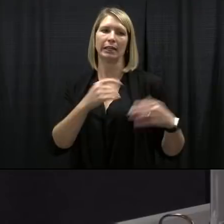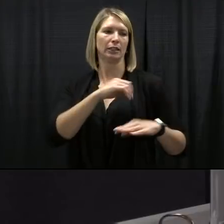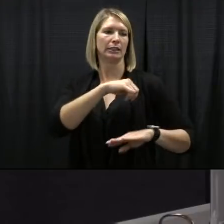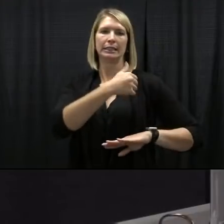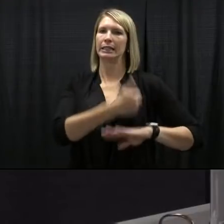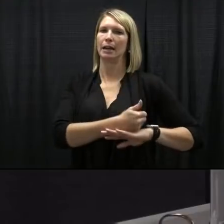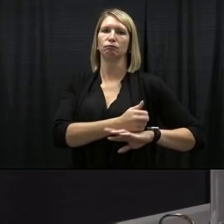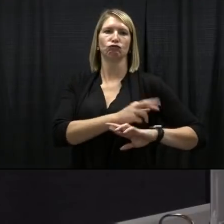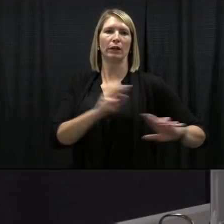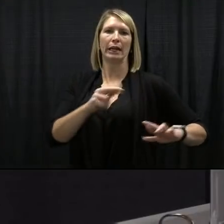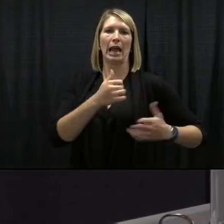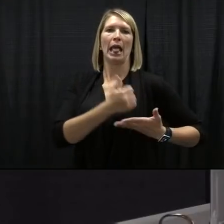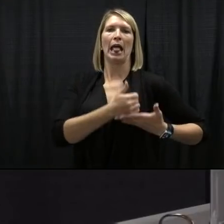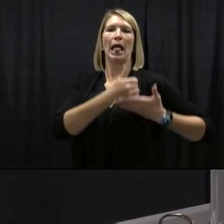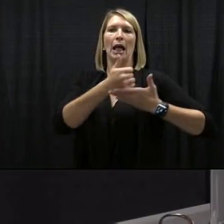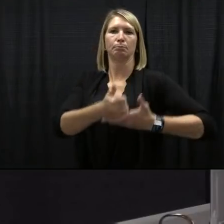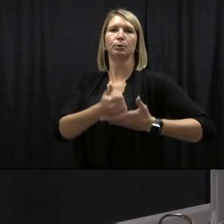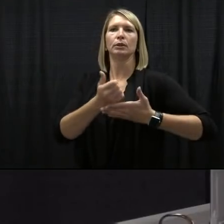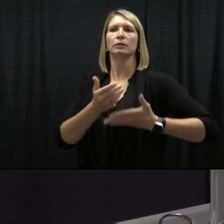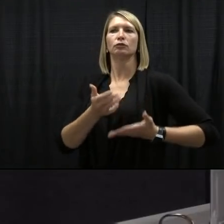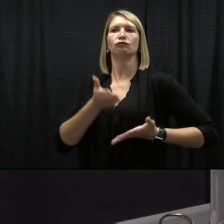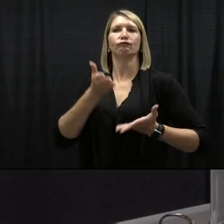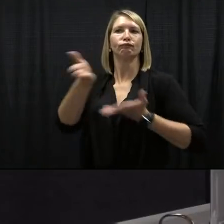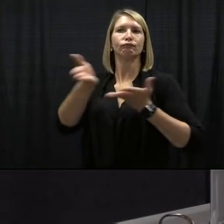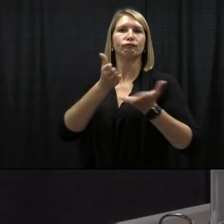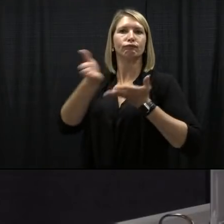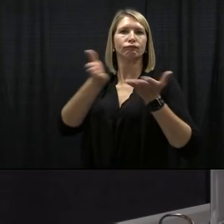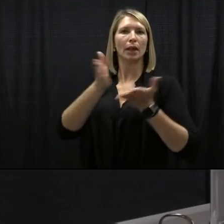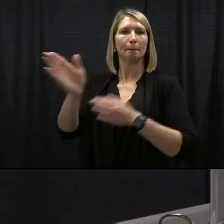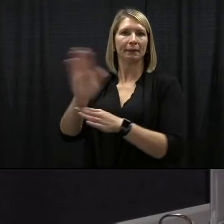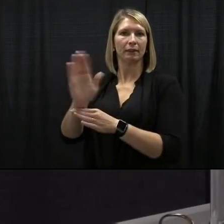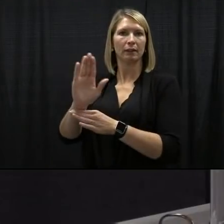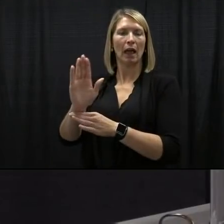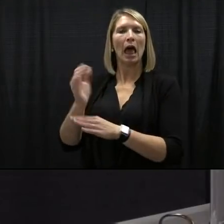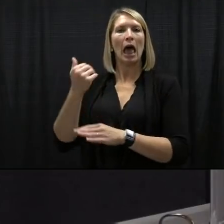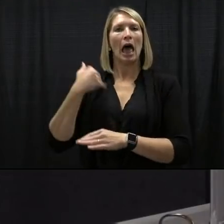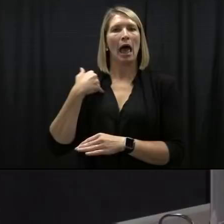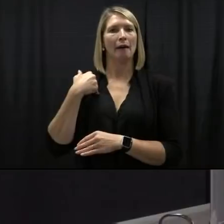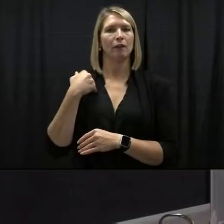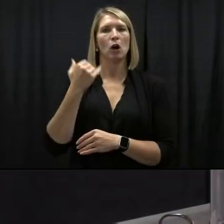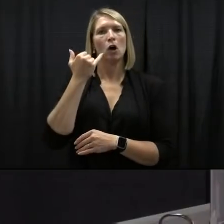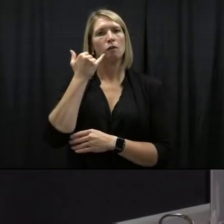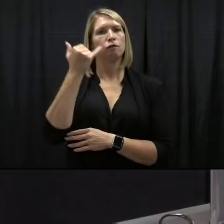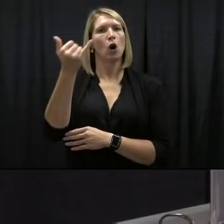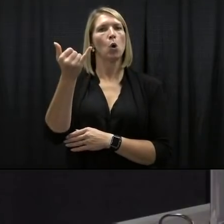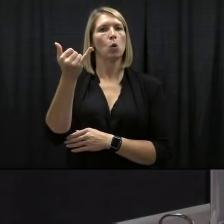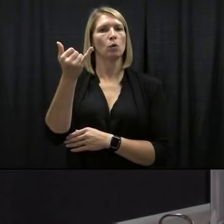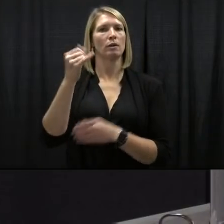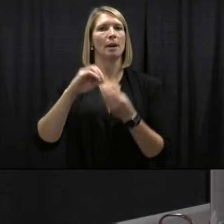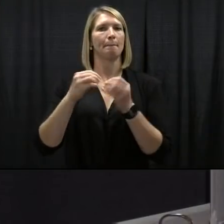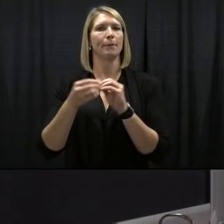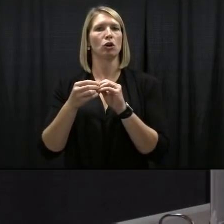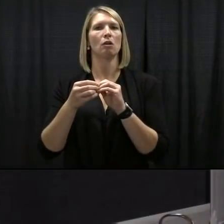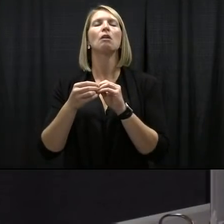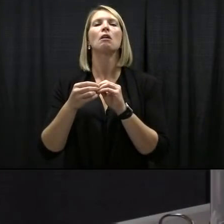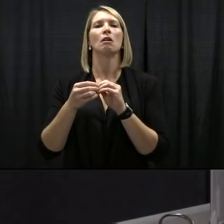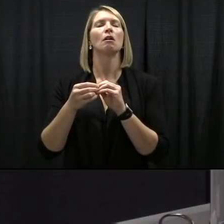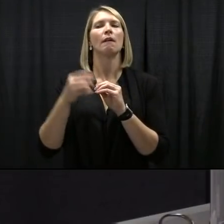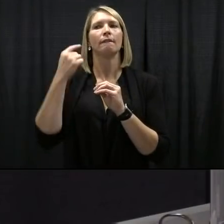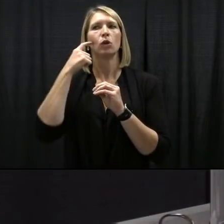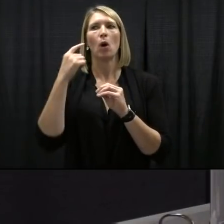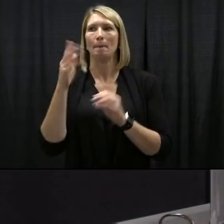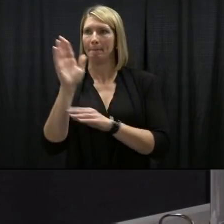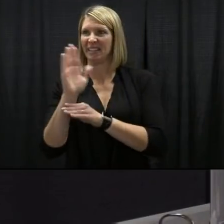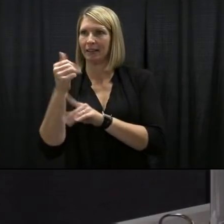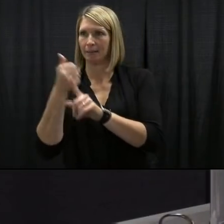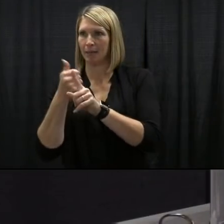help to businesses. We'll also have a 1-800 number available to help businesses. And we'll have a fulsome, I guess, plan and resources